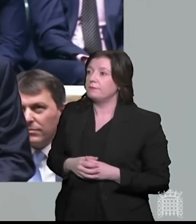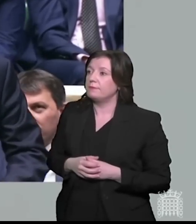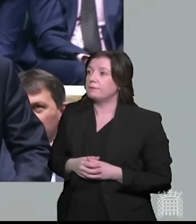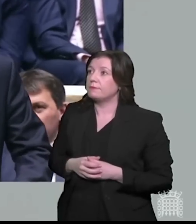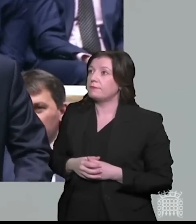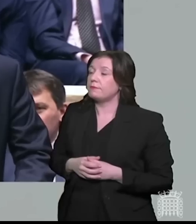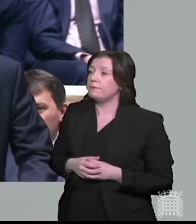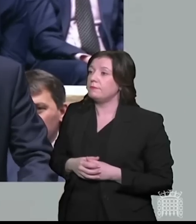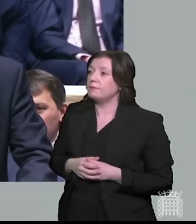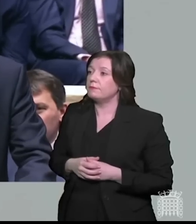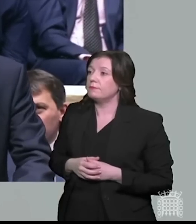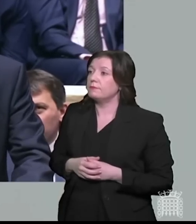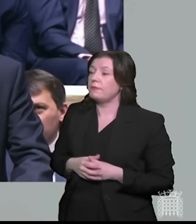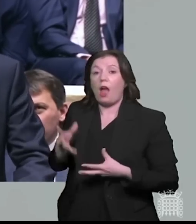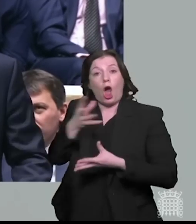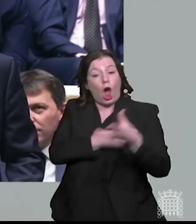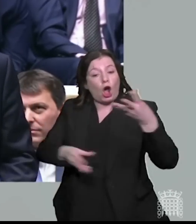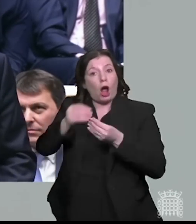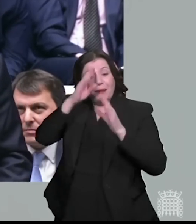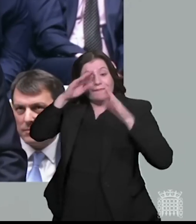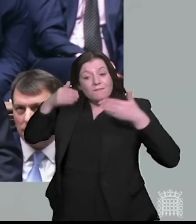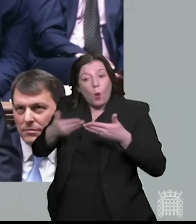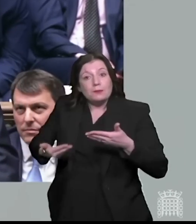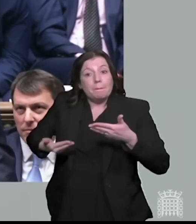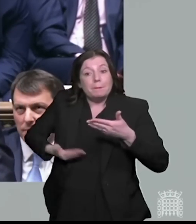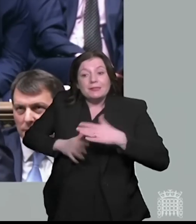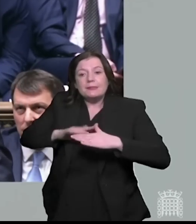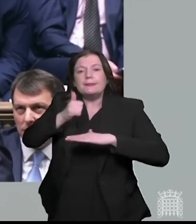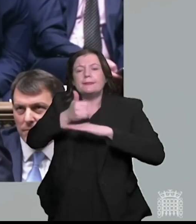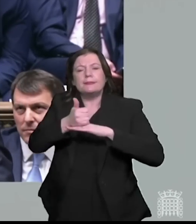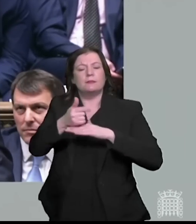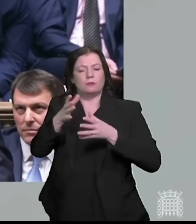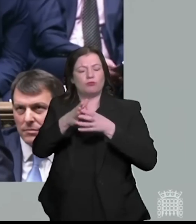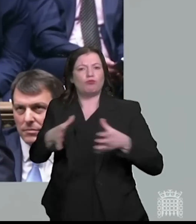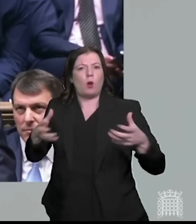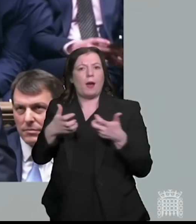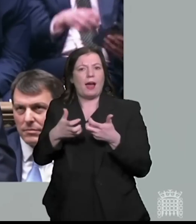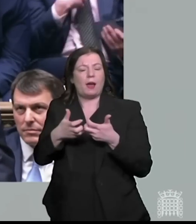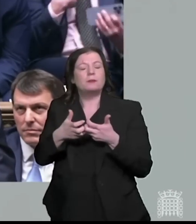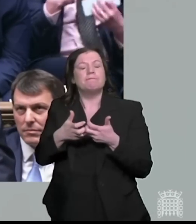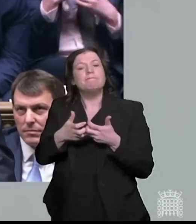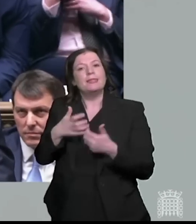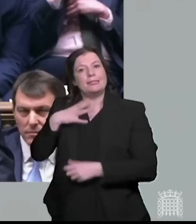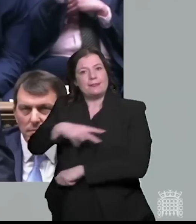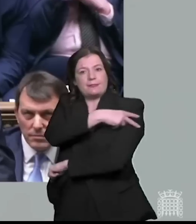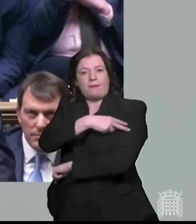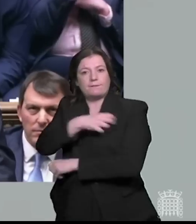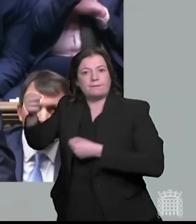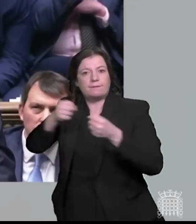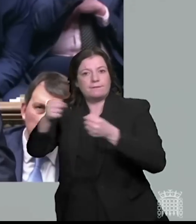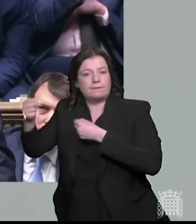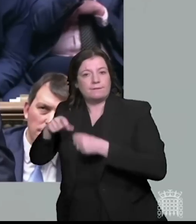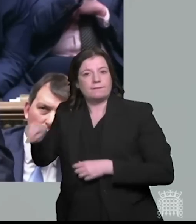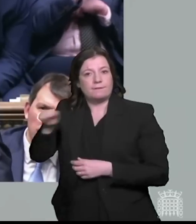An enterprise economy can only grow if it can hire the people it needs. Which brings me to